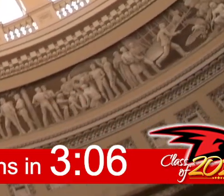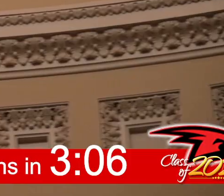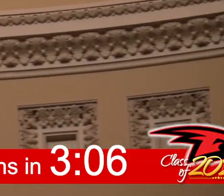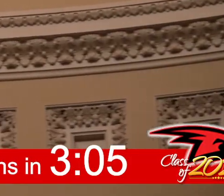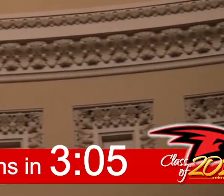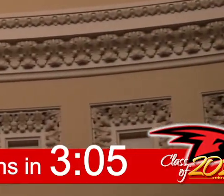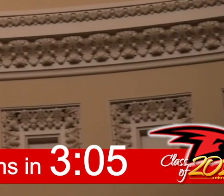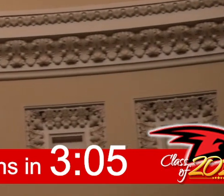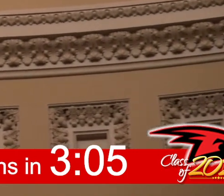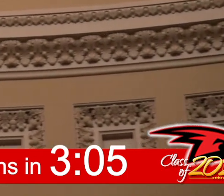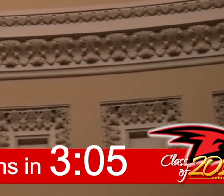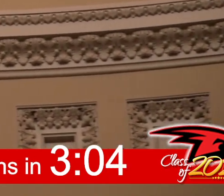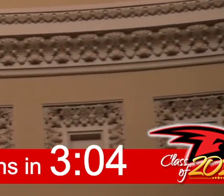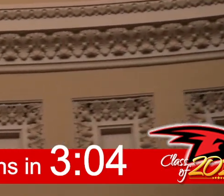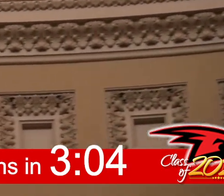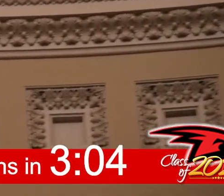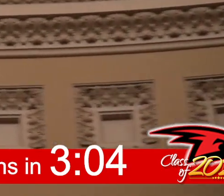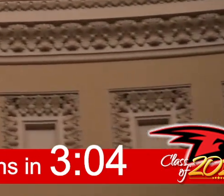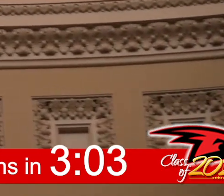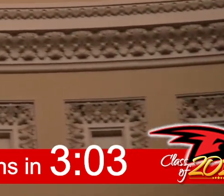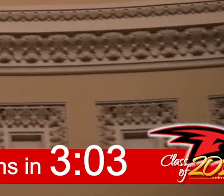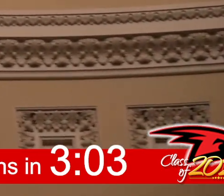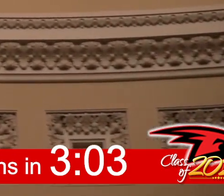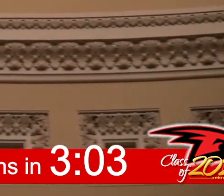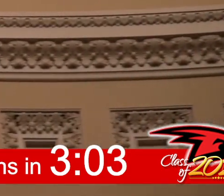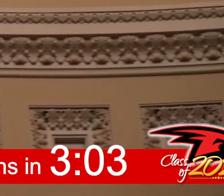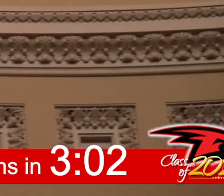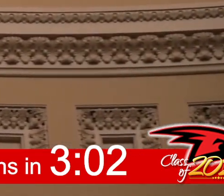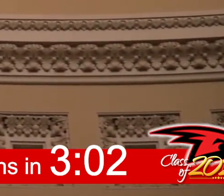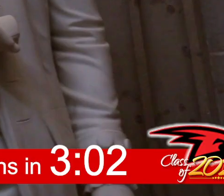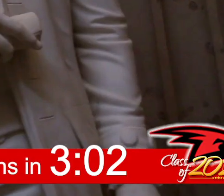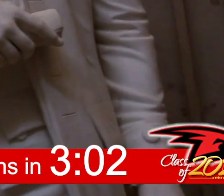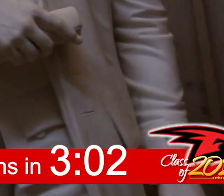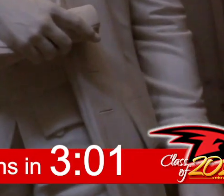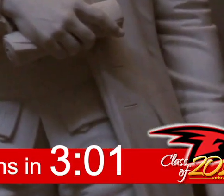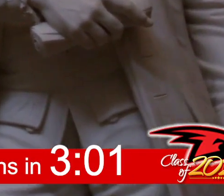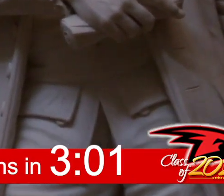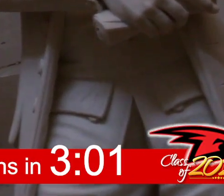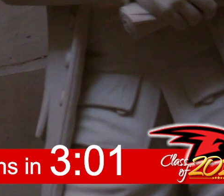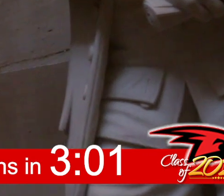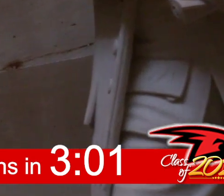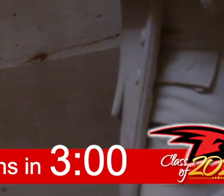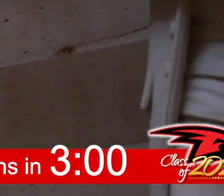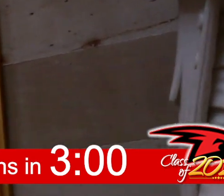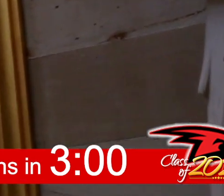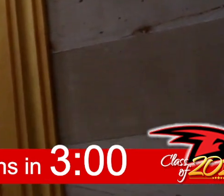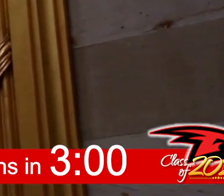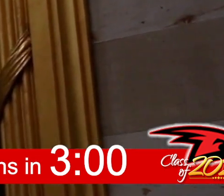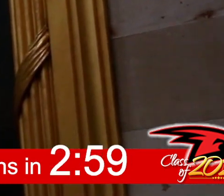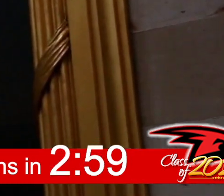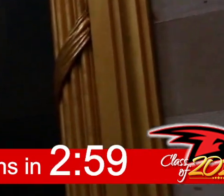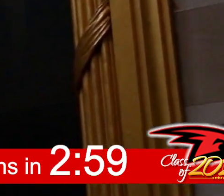So again, I want to say a big congratulations to all of you. You should celebrate even if you have to social distance to